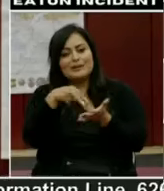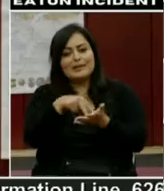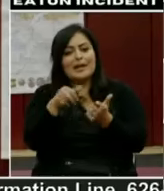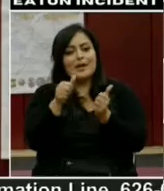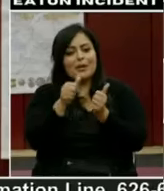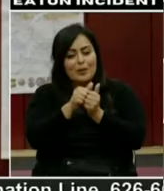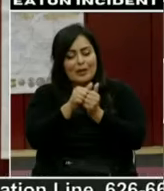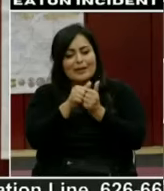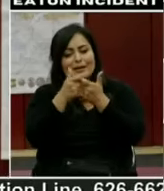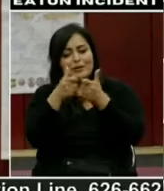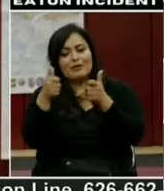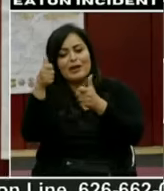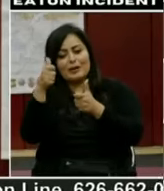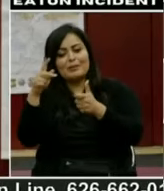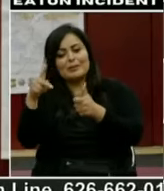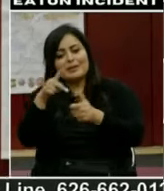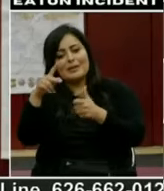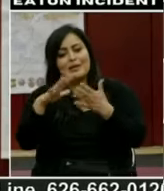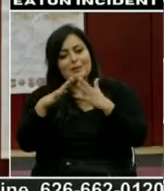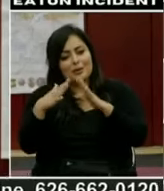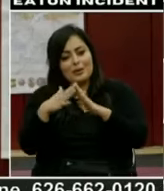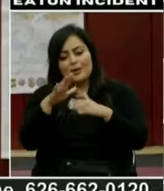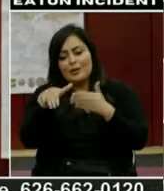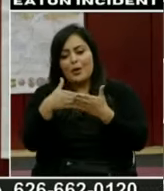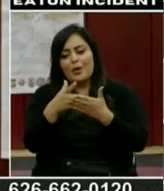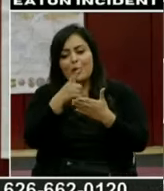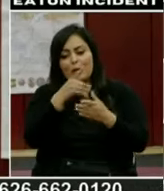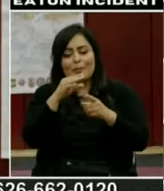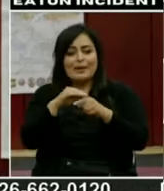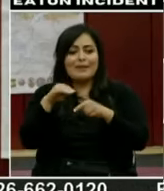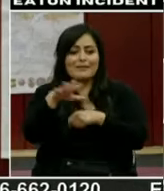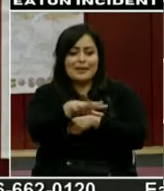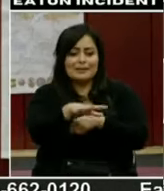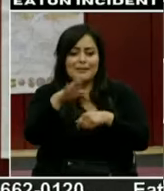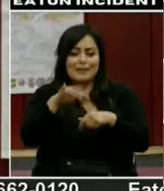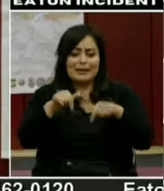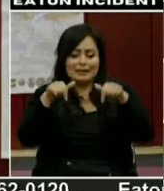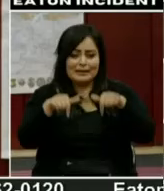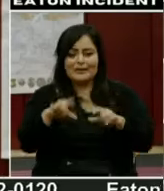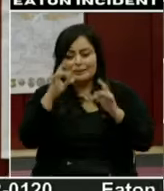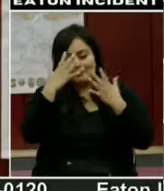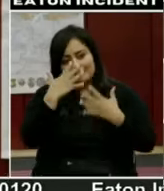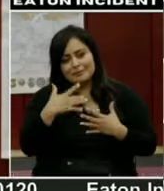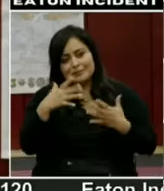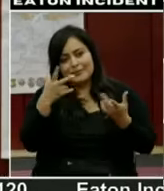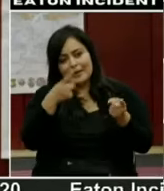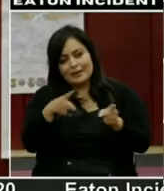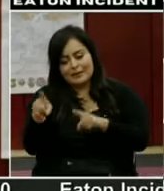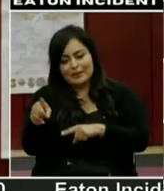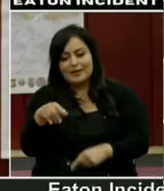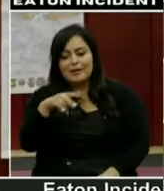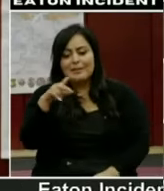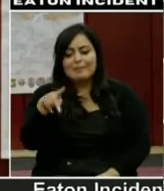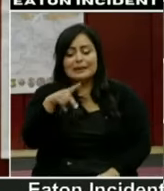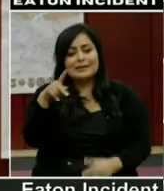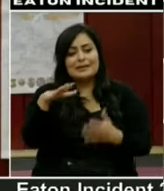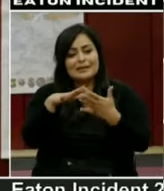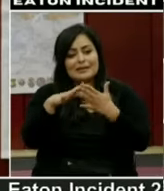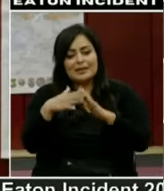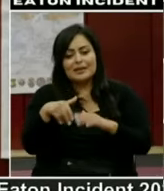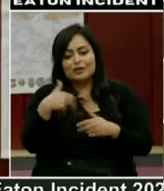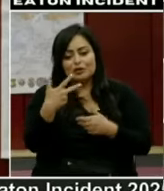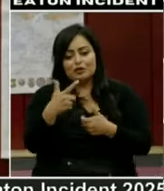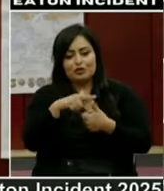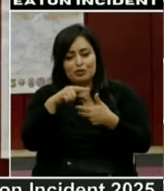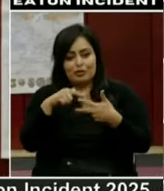the greater Pasadena community and everyone that's been affected by this terrible tragedy. The City of Pasadena is one of 3 city-based